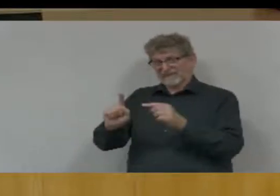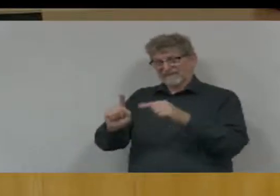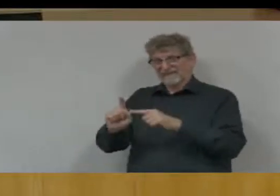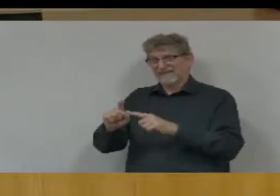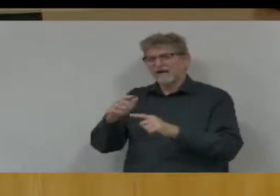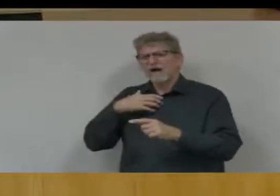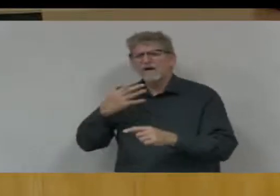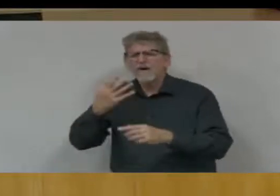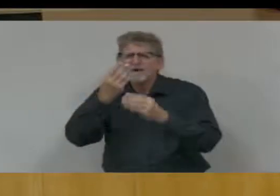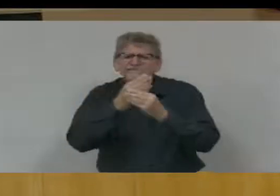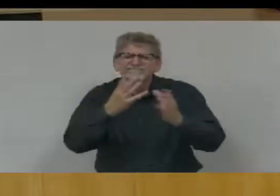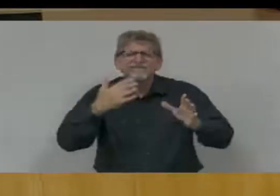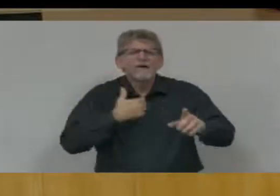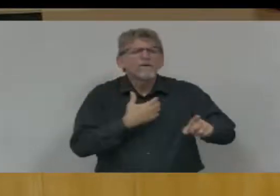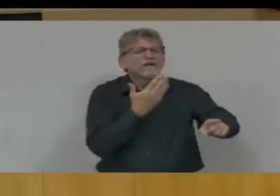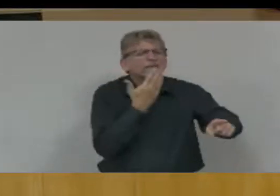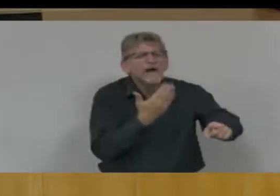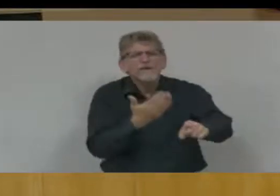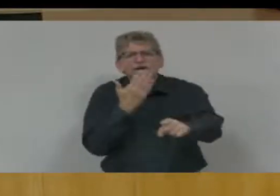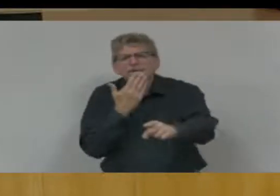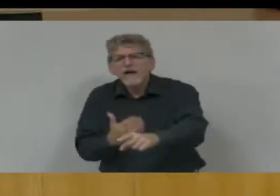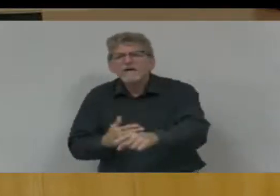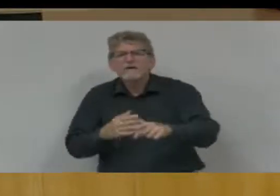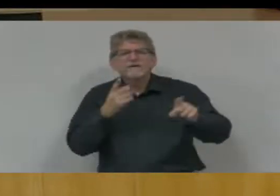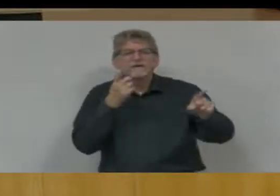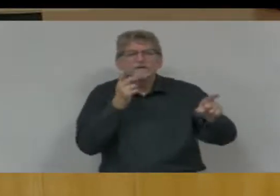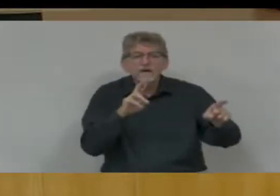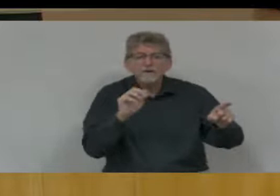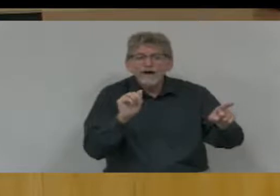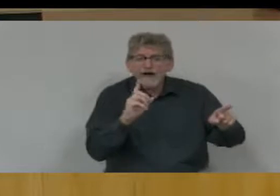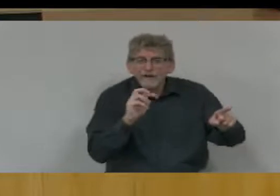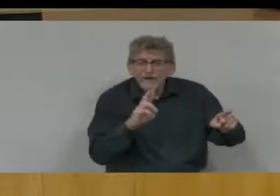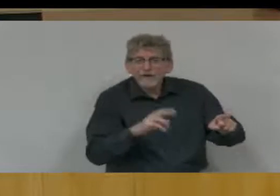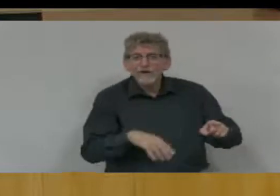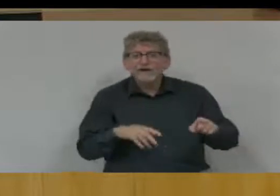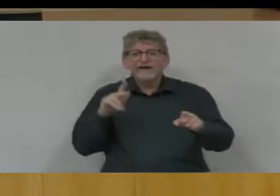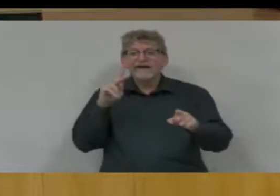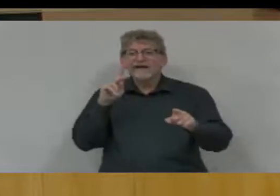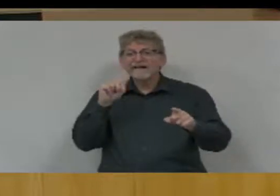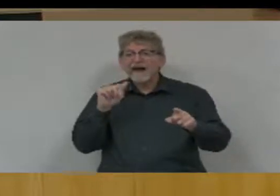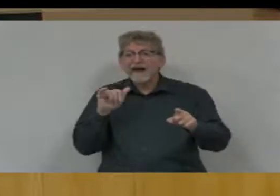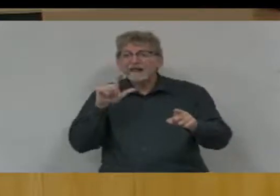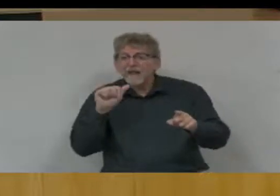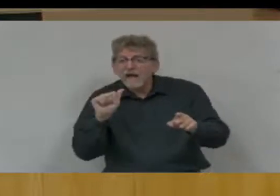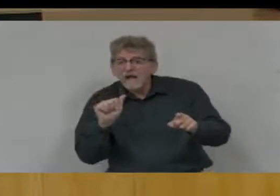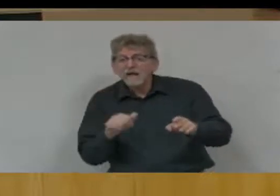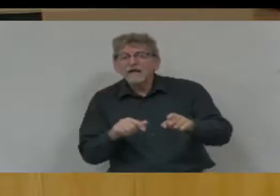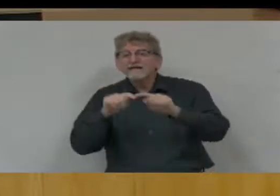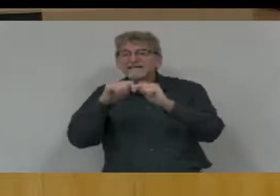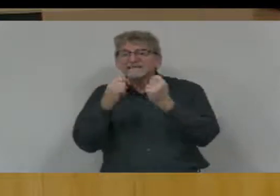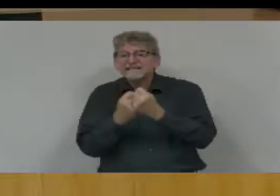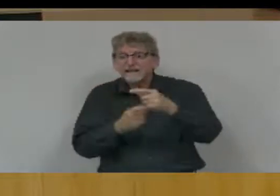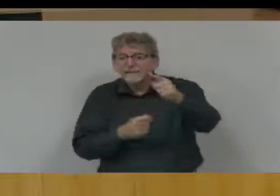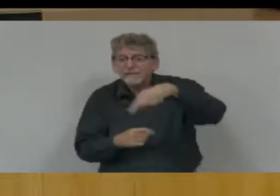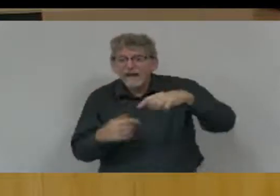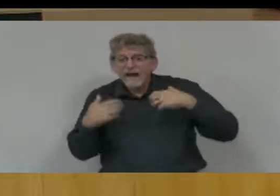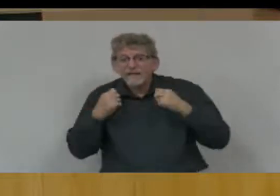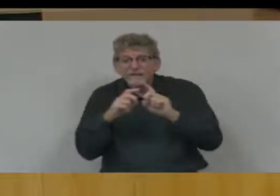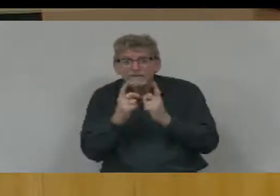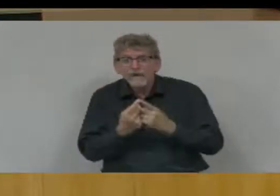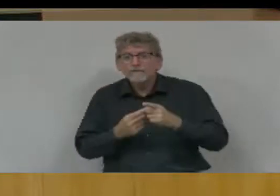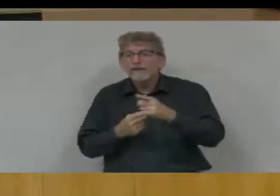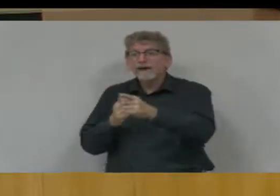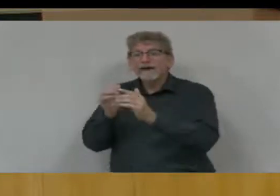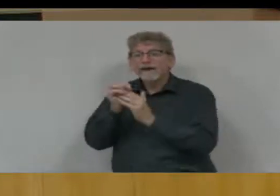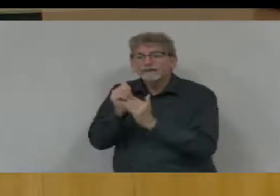you to Dr. Adler and Kayla and their team at the County Health Department for their leadership, guidance,